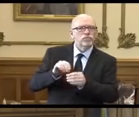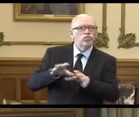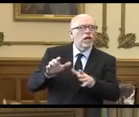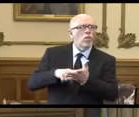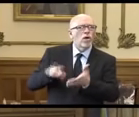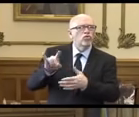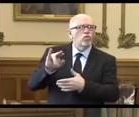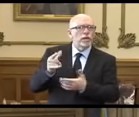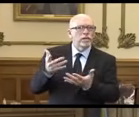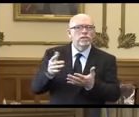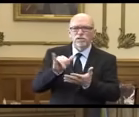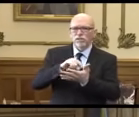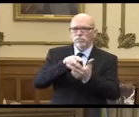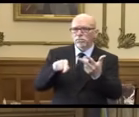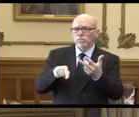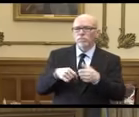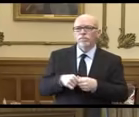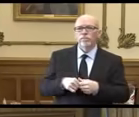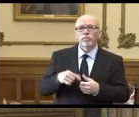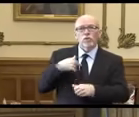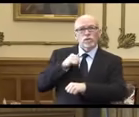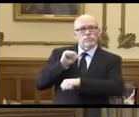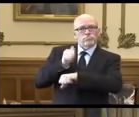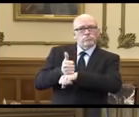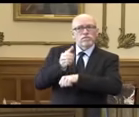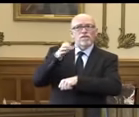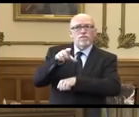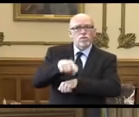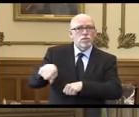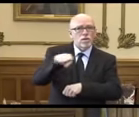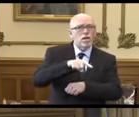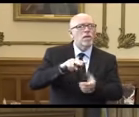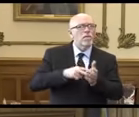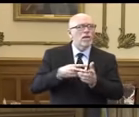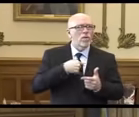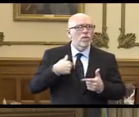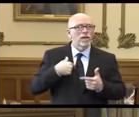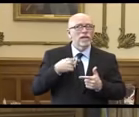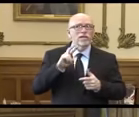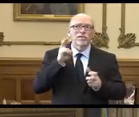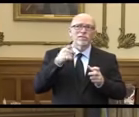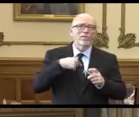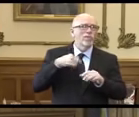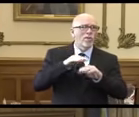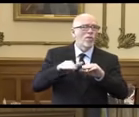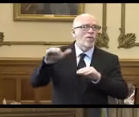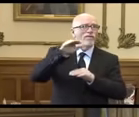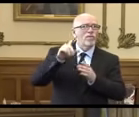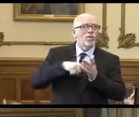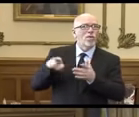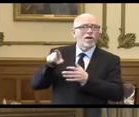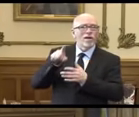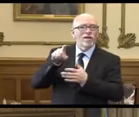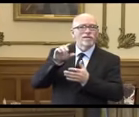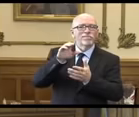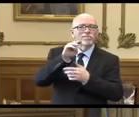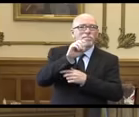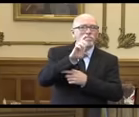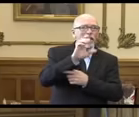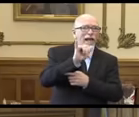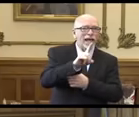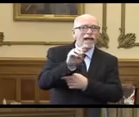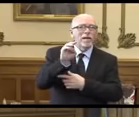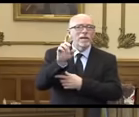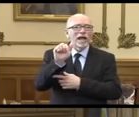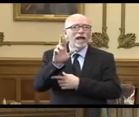illness. And by implementing this requirement, we are taking steps that exceed what the Centers for Medicaid and